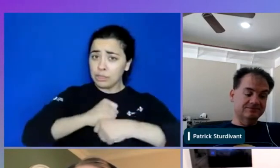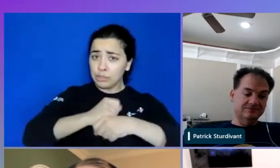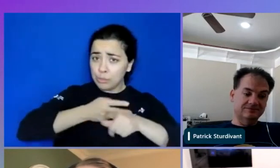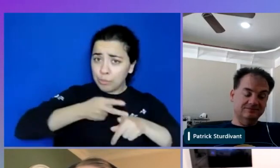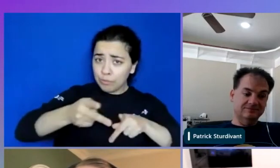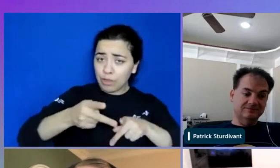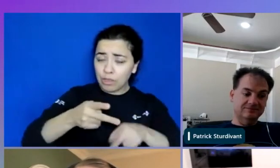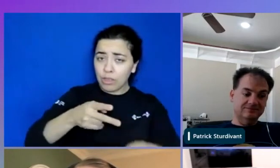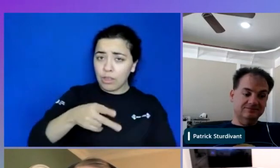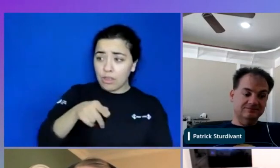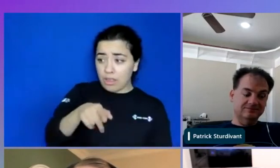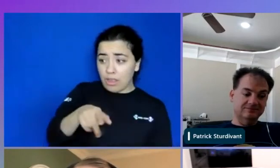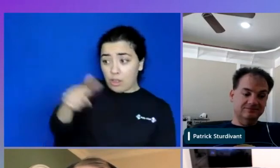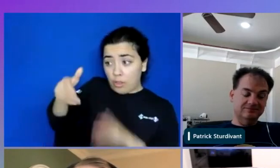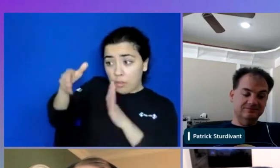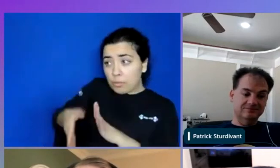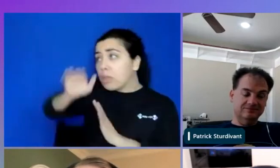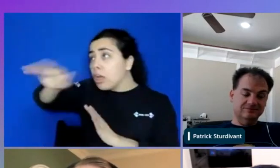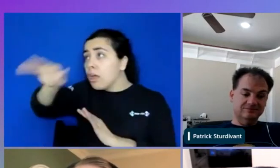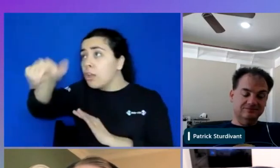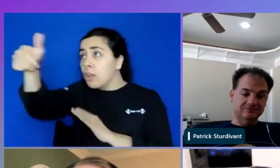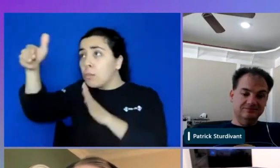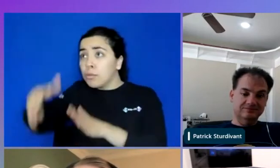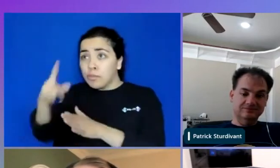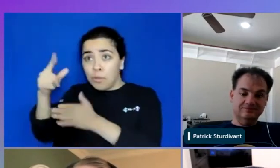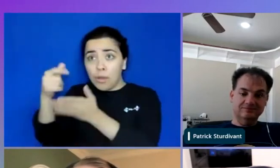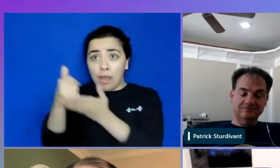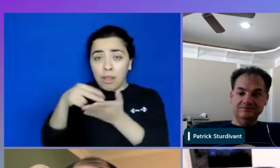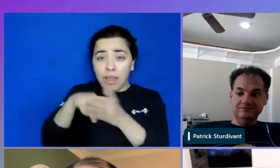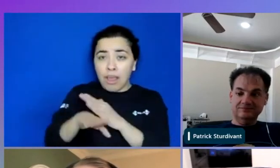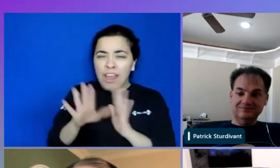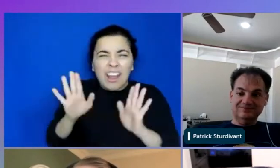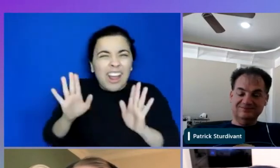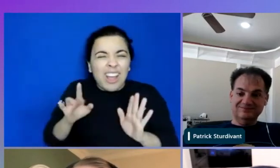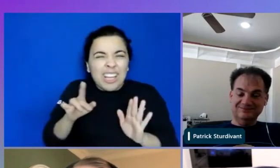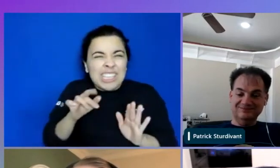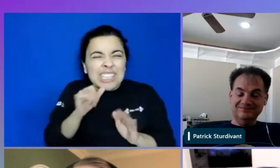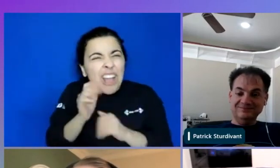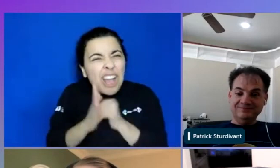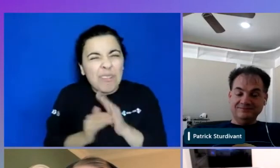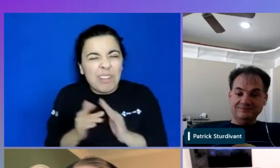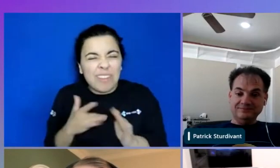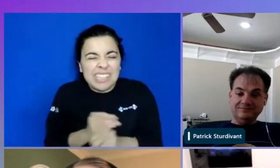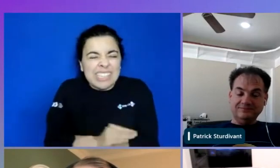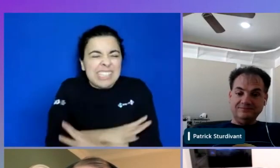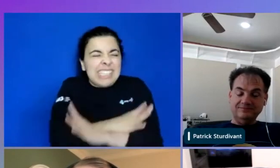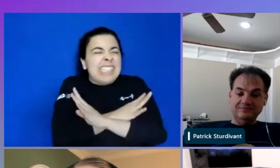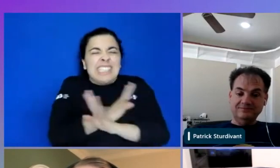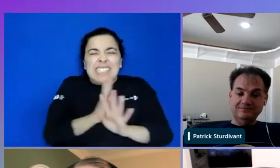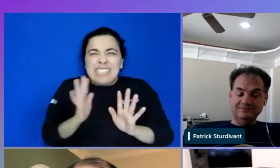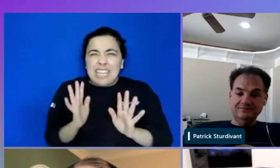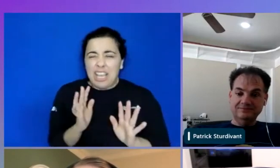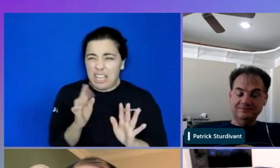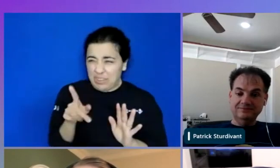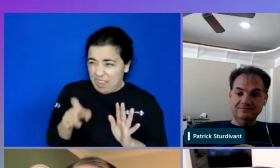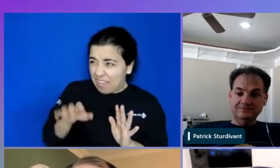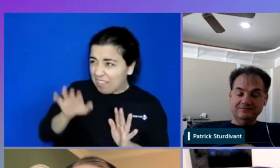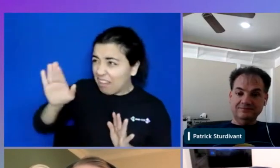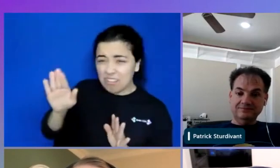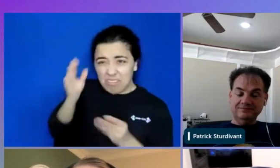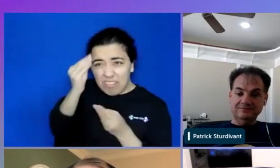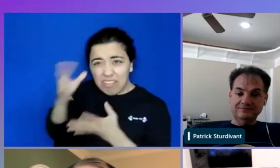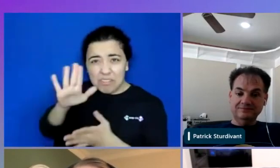is that something that you're comfortable with? I can feel your skin crawling right now at the thought of someone sharing their password to a stranger on the